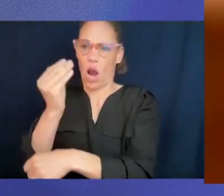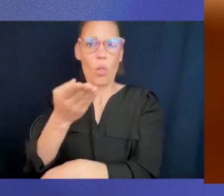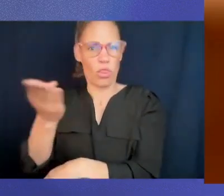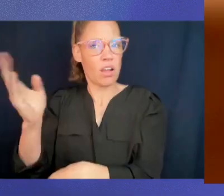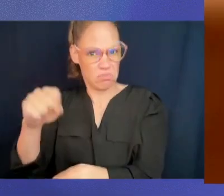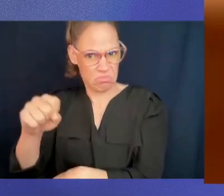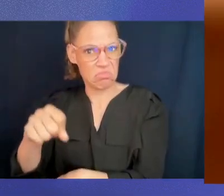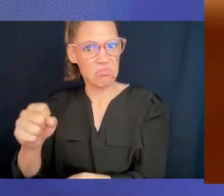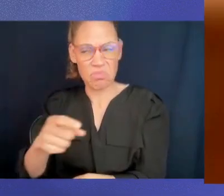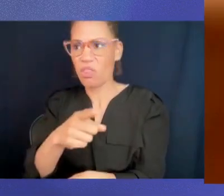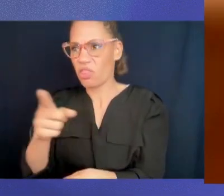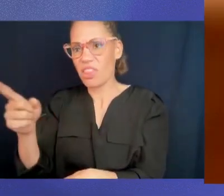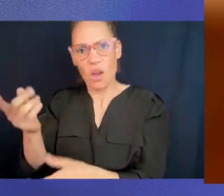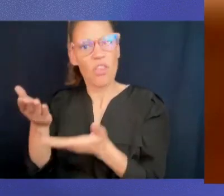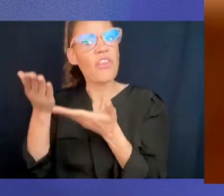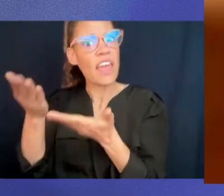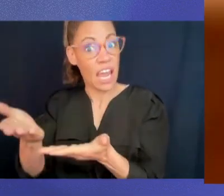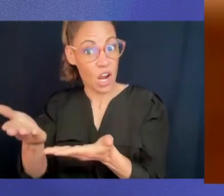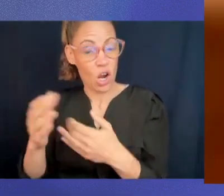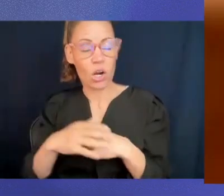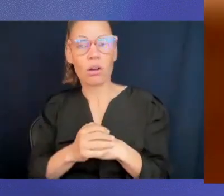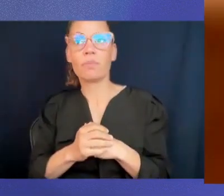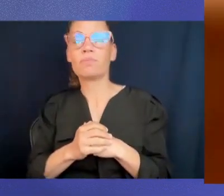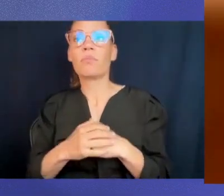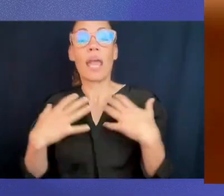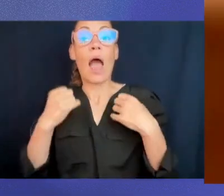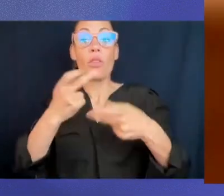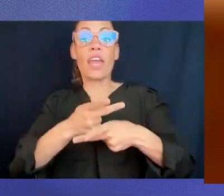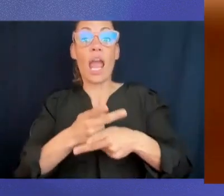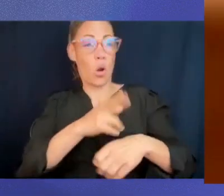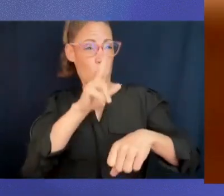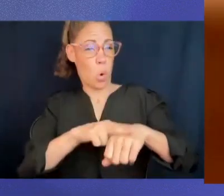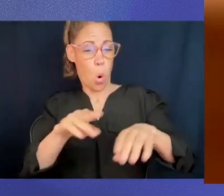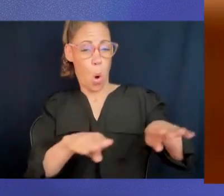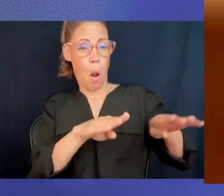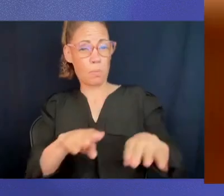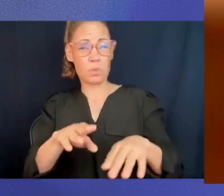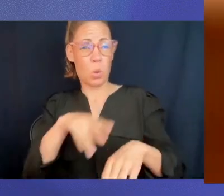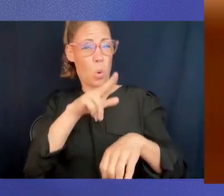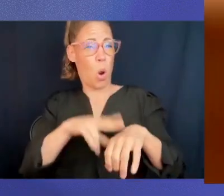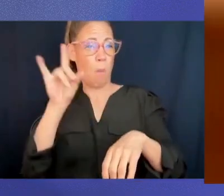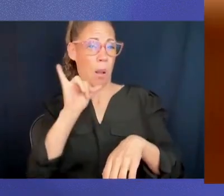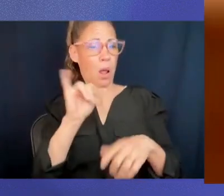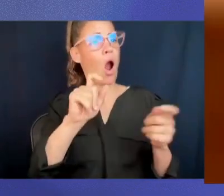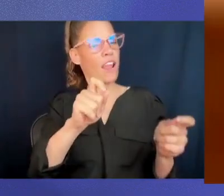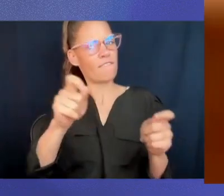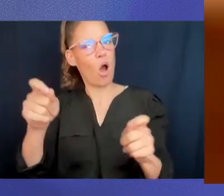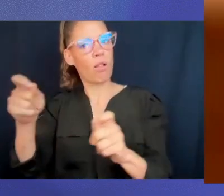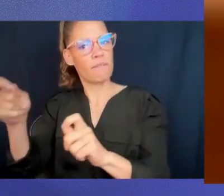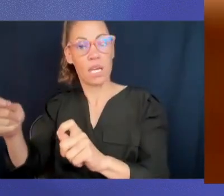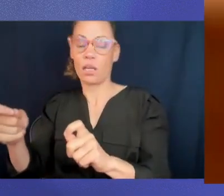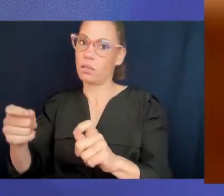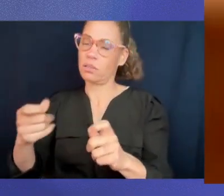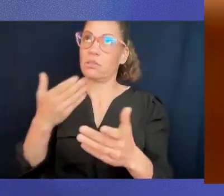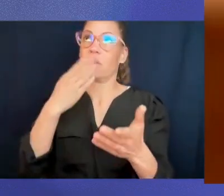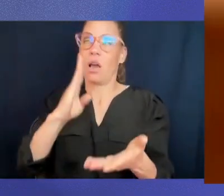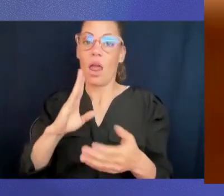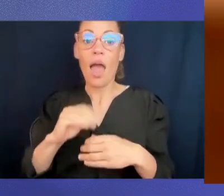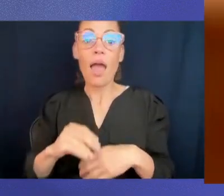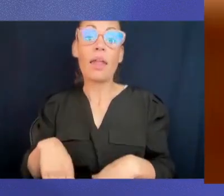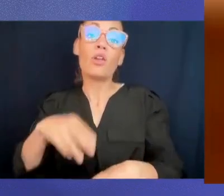The norms of behavior in healthcare are evolving, thank goodness. And the workforce, doctors, nurses, technicians,